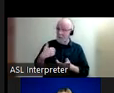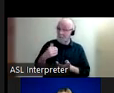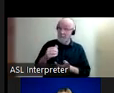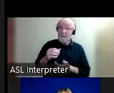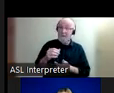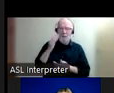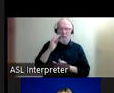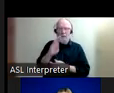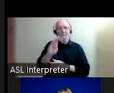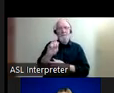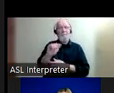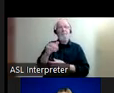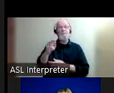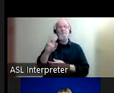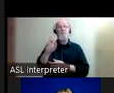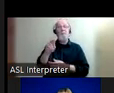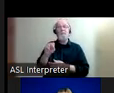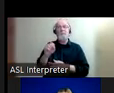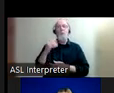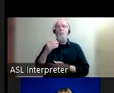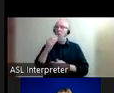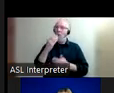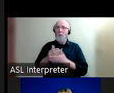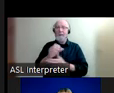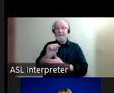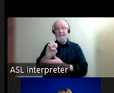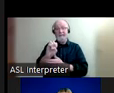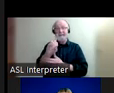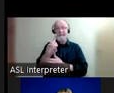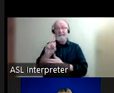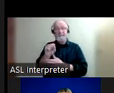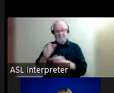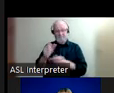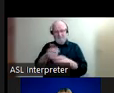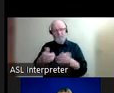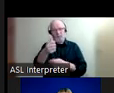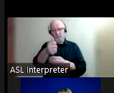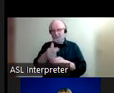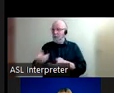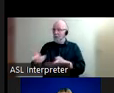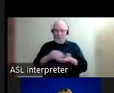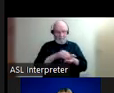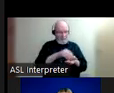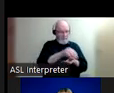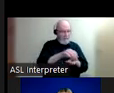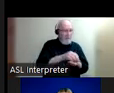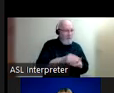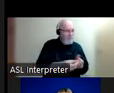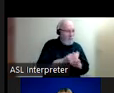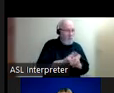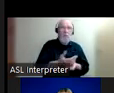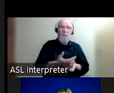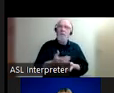Bay Roberts Public Library did a really awesome seed library this year. And then that in turn created a lot of the